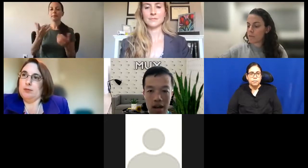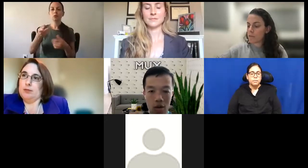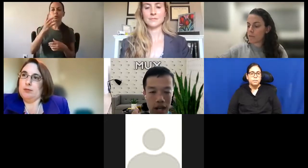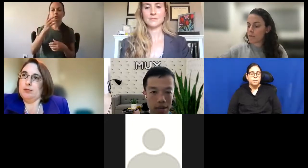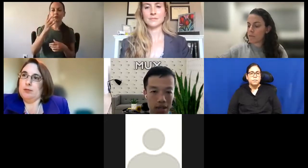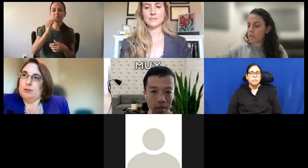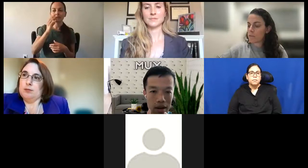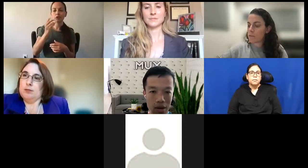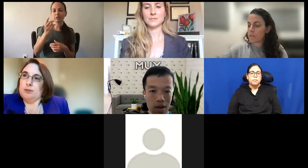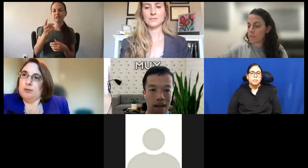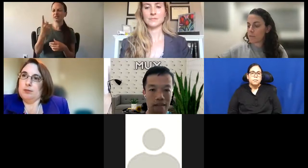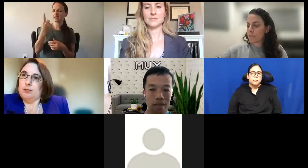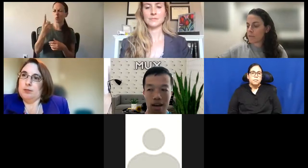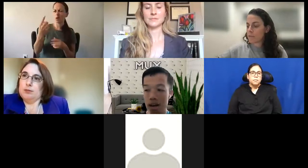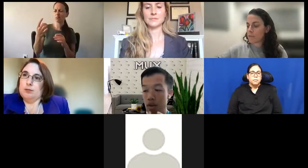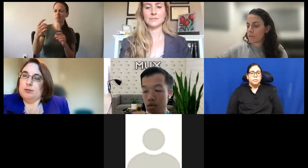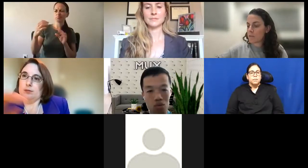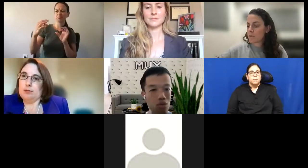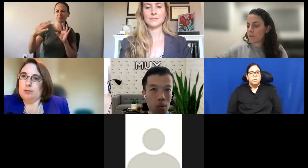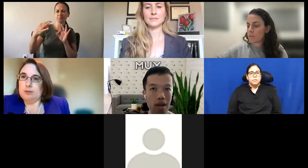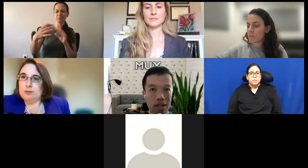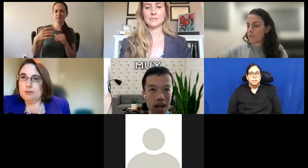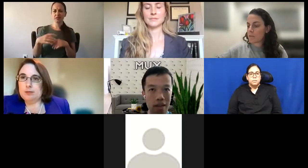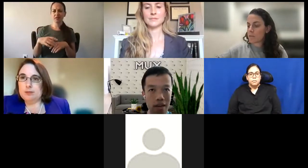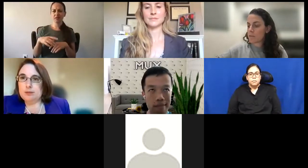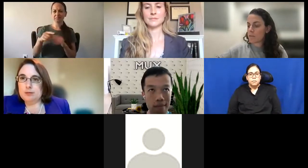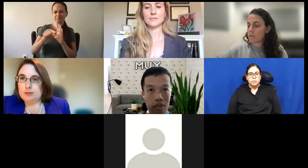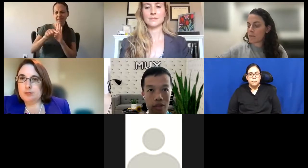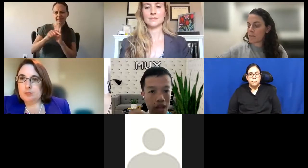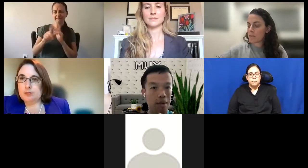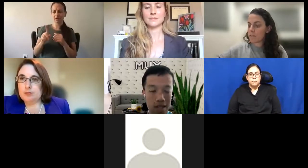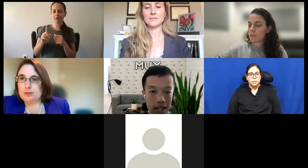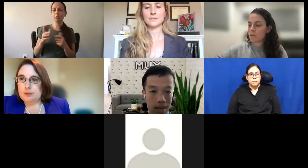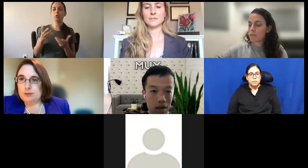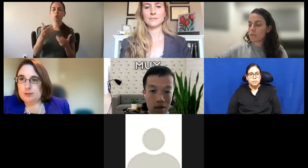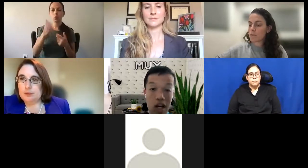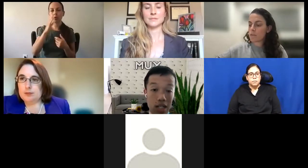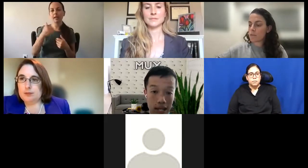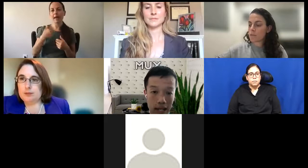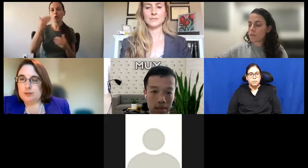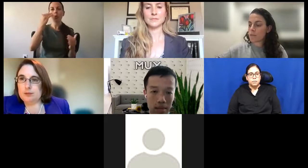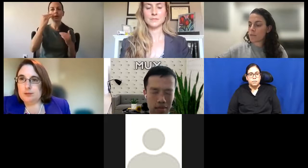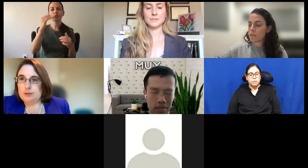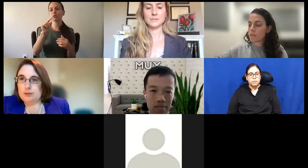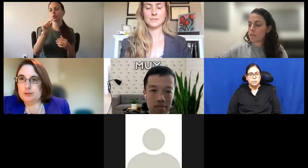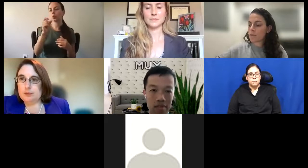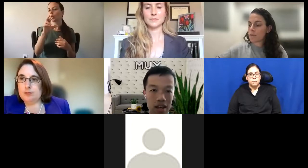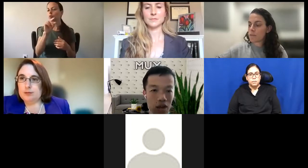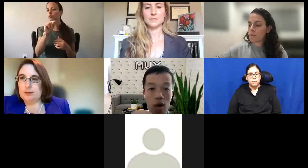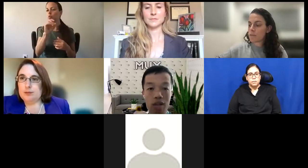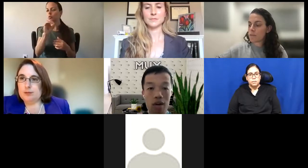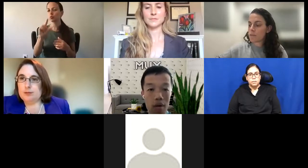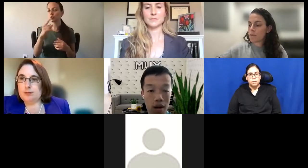microaggression or ableist comment, you'll have the tools or awareness to either think about saying something or actually saying something.